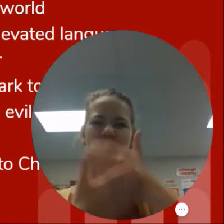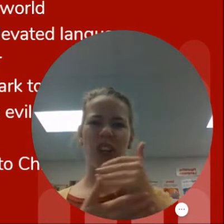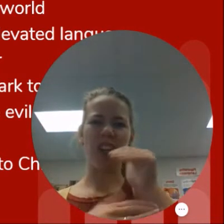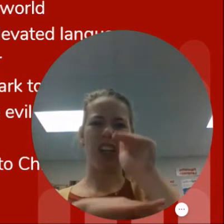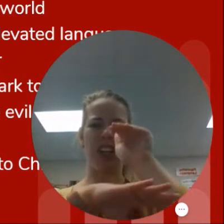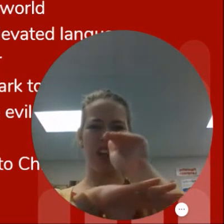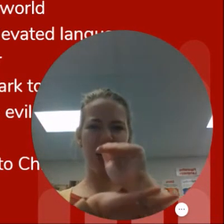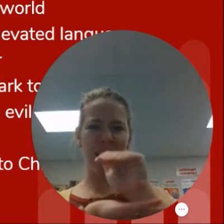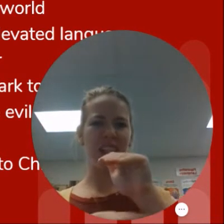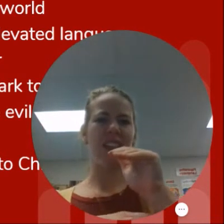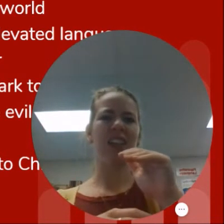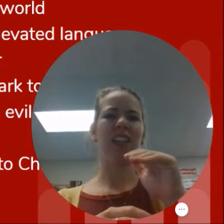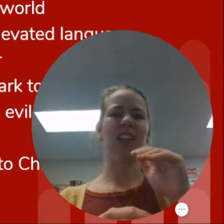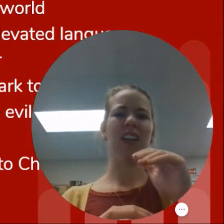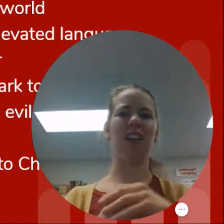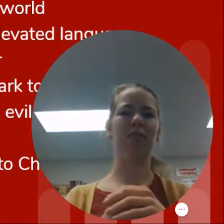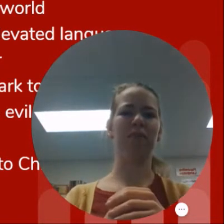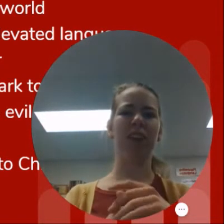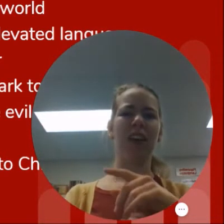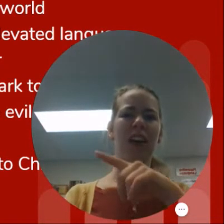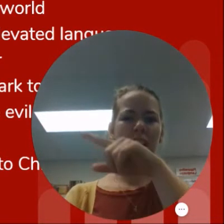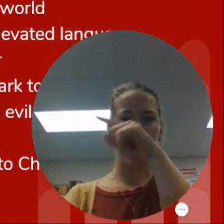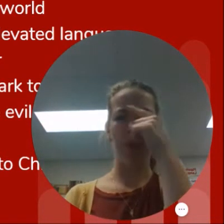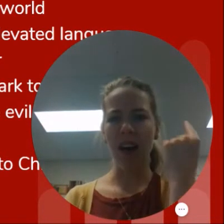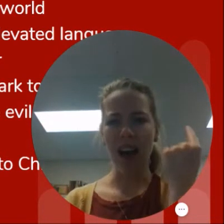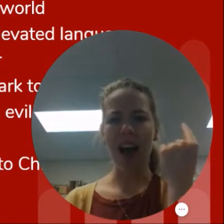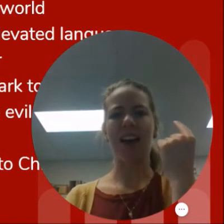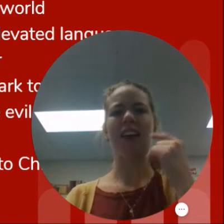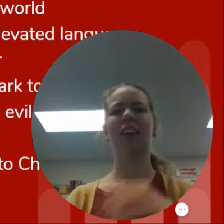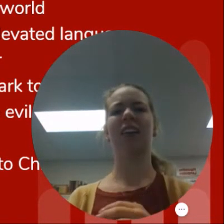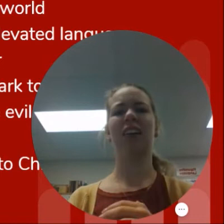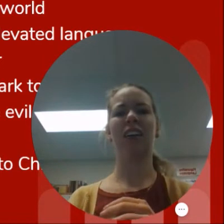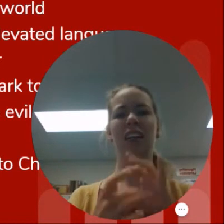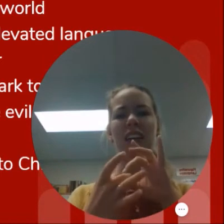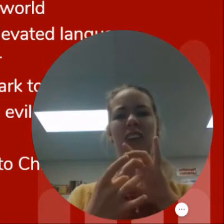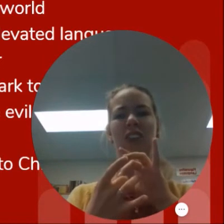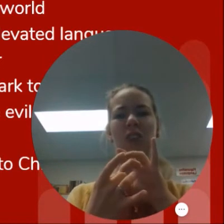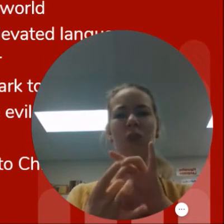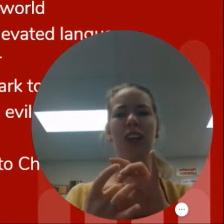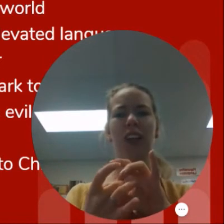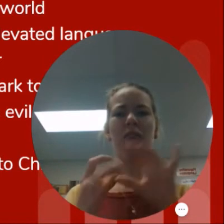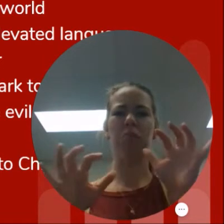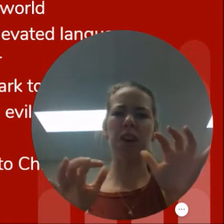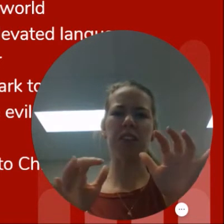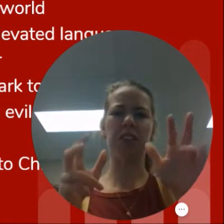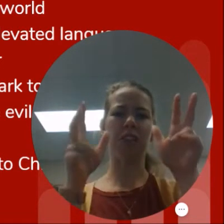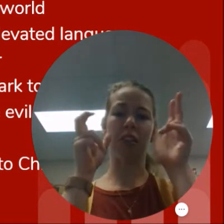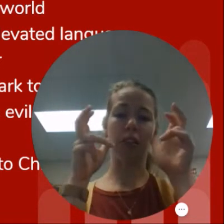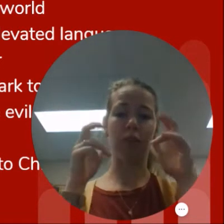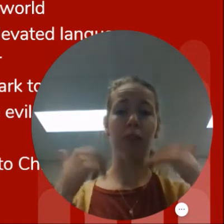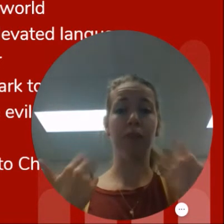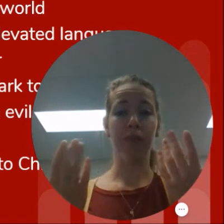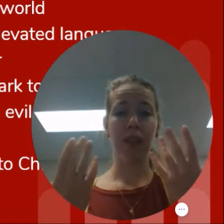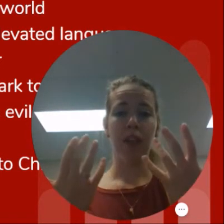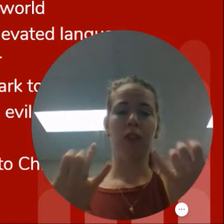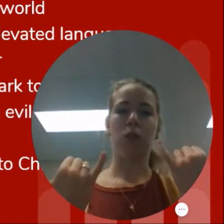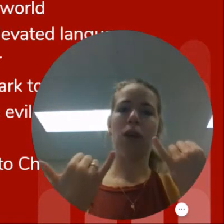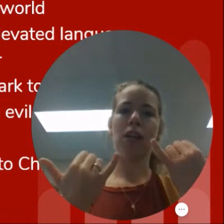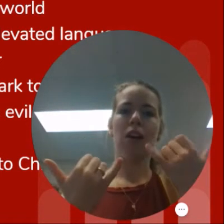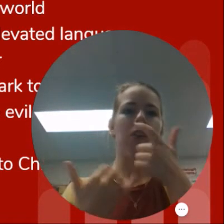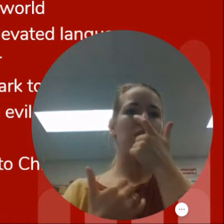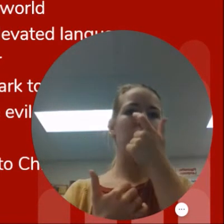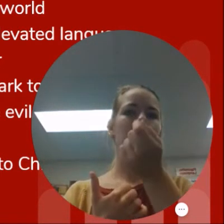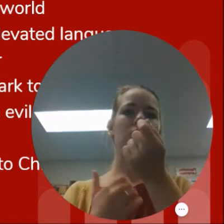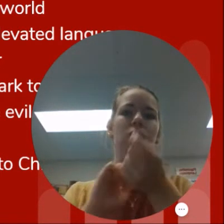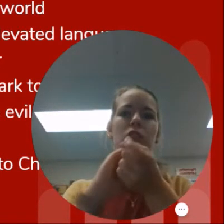that is dark and night and black is related with monsters and the devil. So